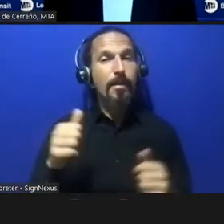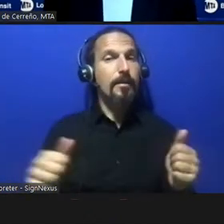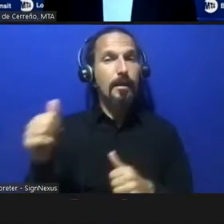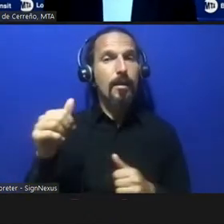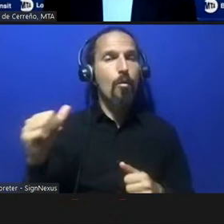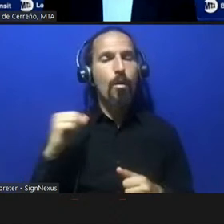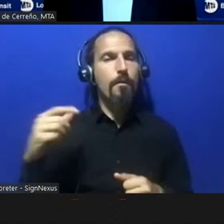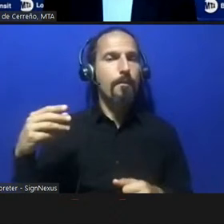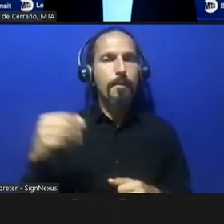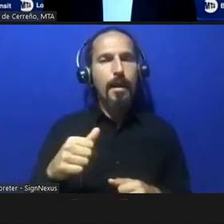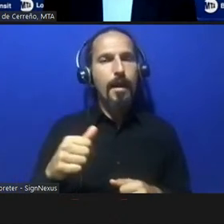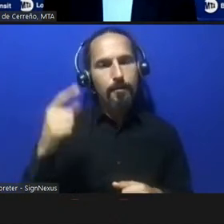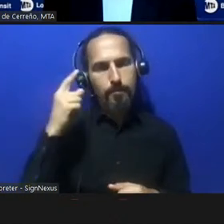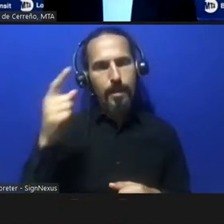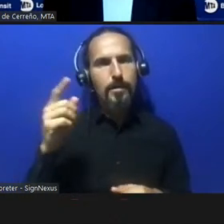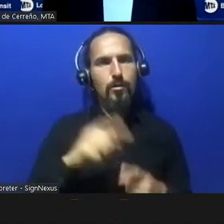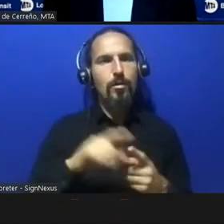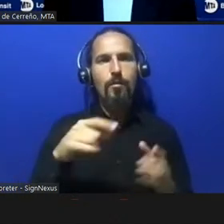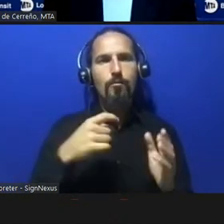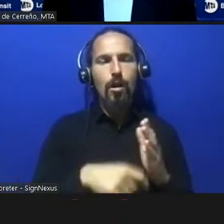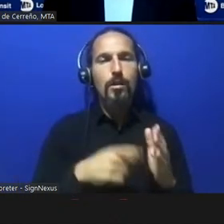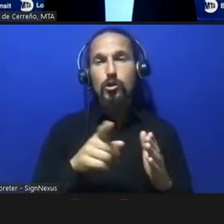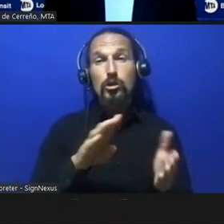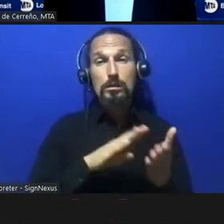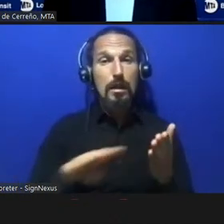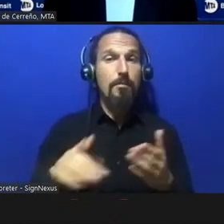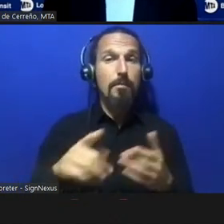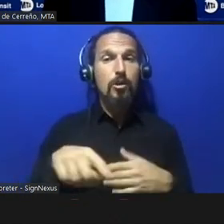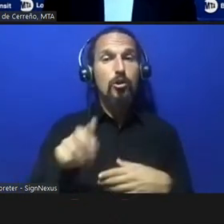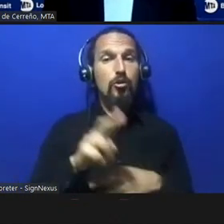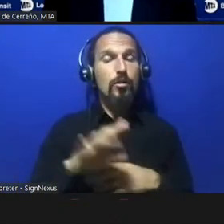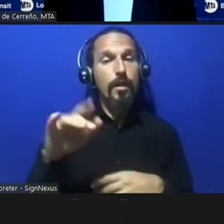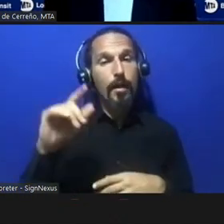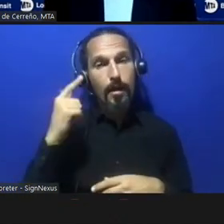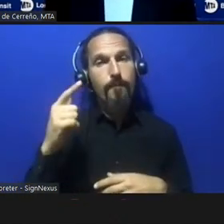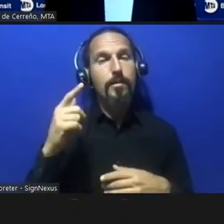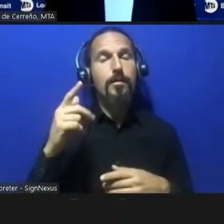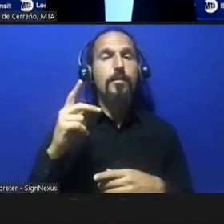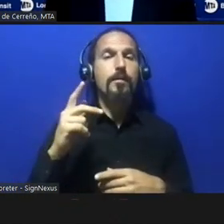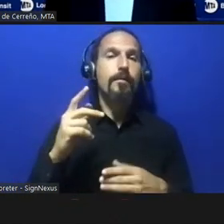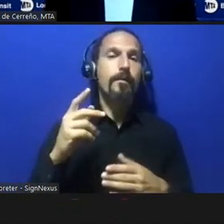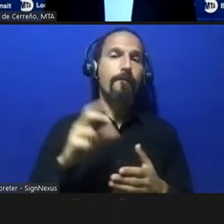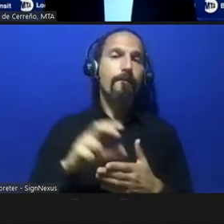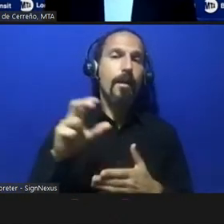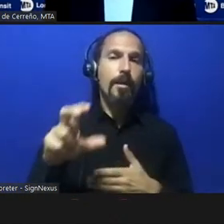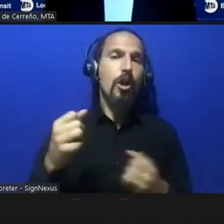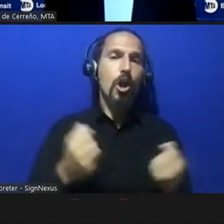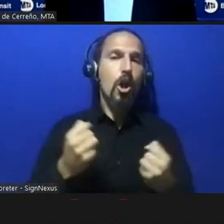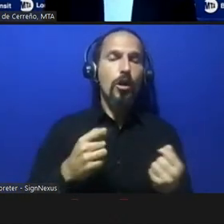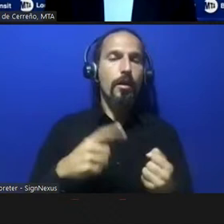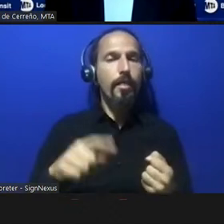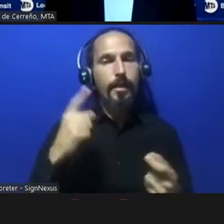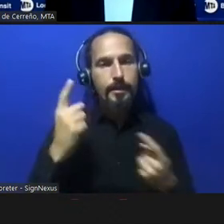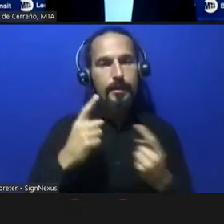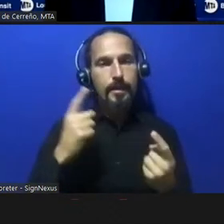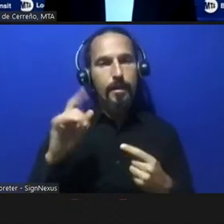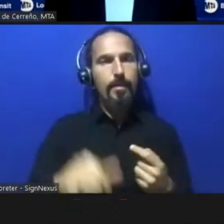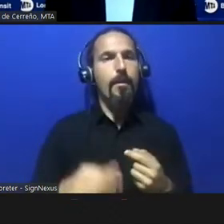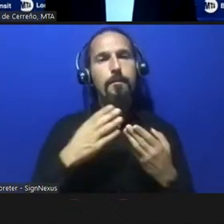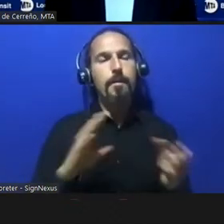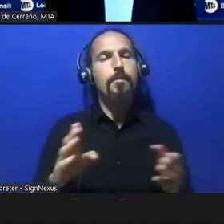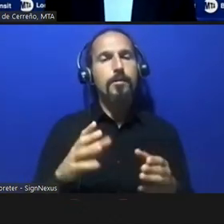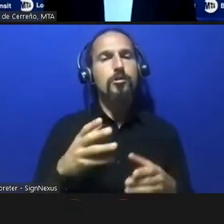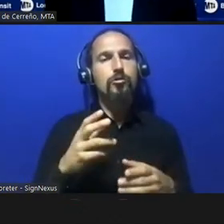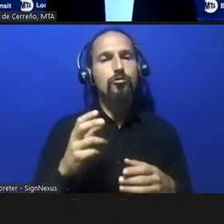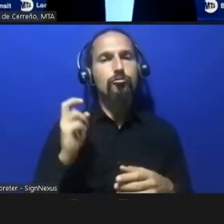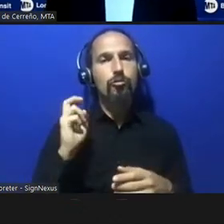penny into this pricing you'll be exempt because you'll be using government-funded cars reynoldson considers public transportation reliable